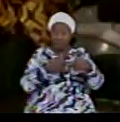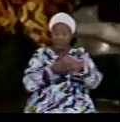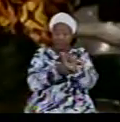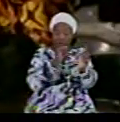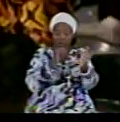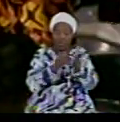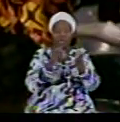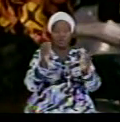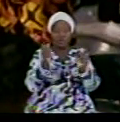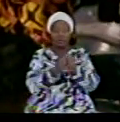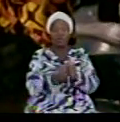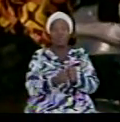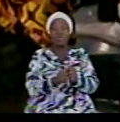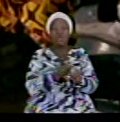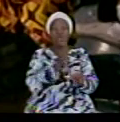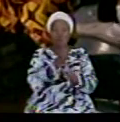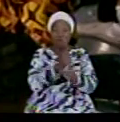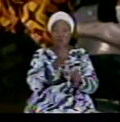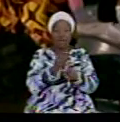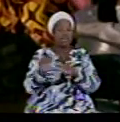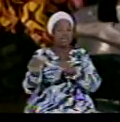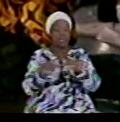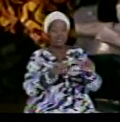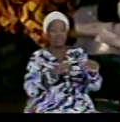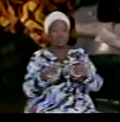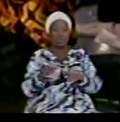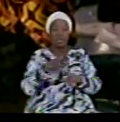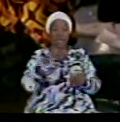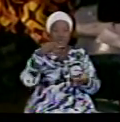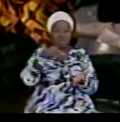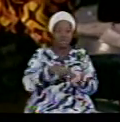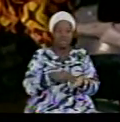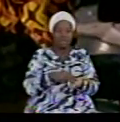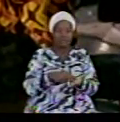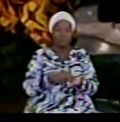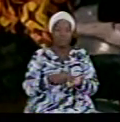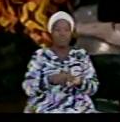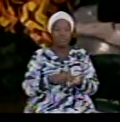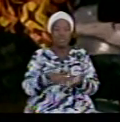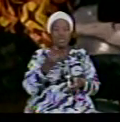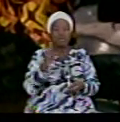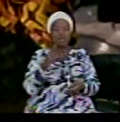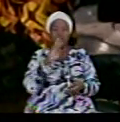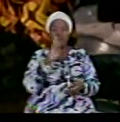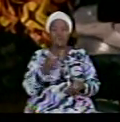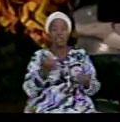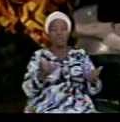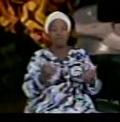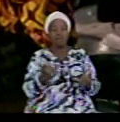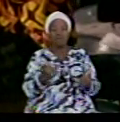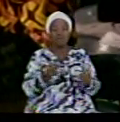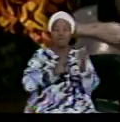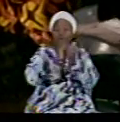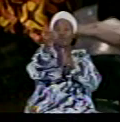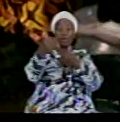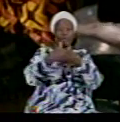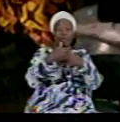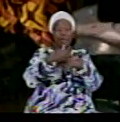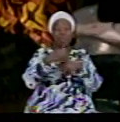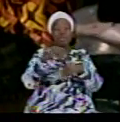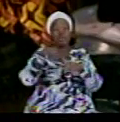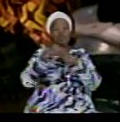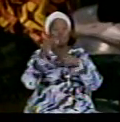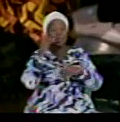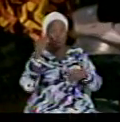with appropriate action. And stand up wherever you are, anywhere, far at the back, near